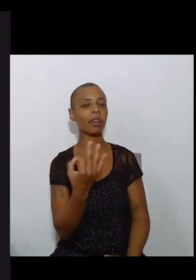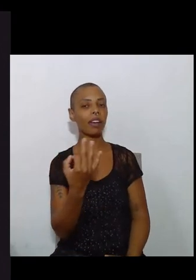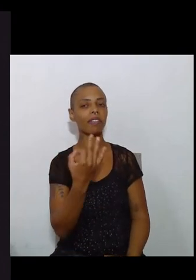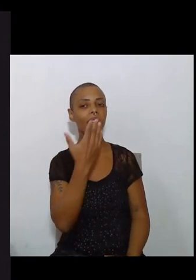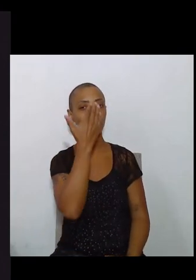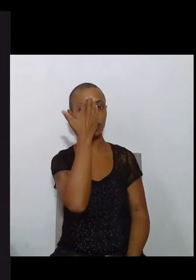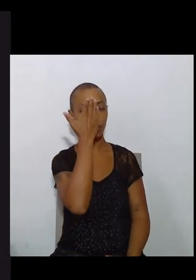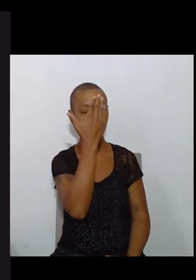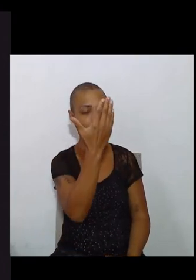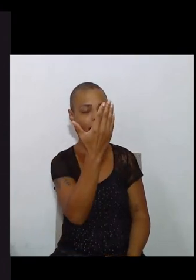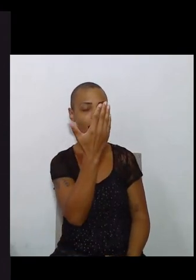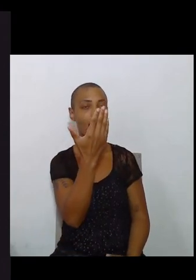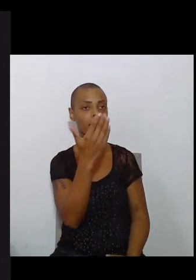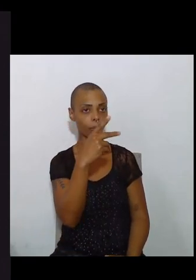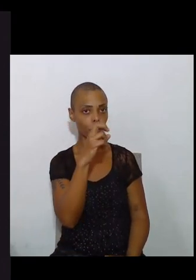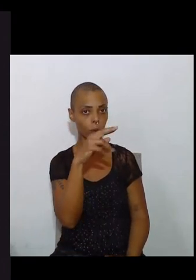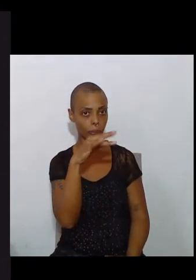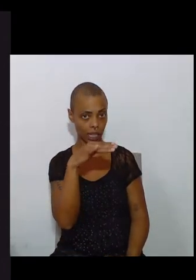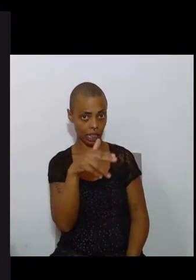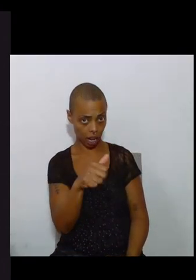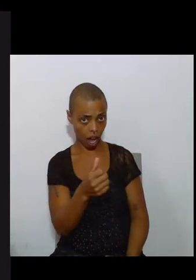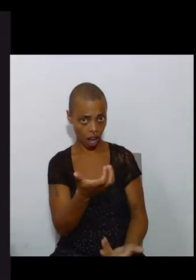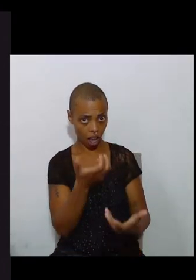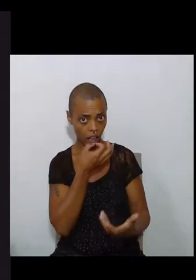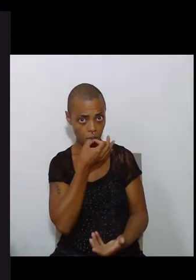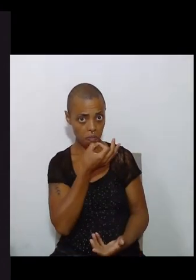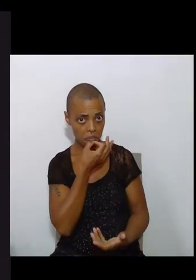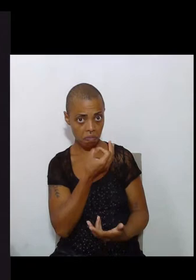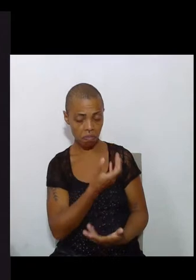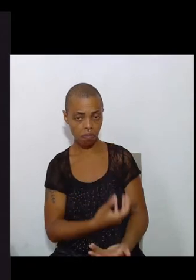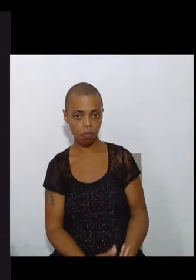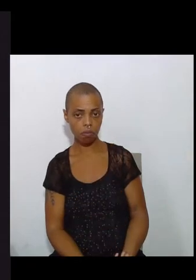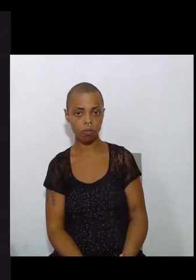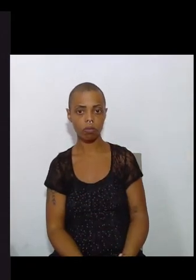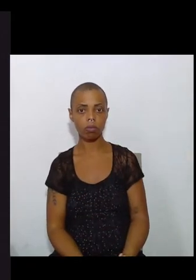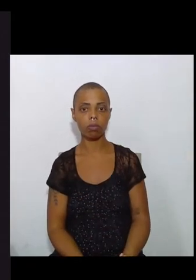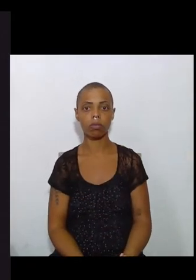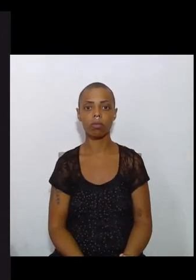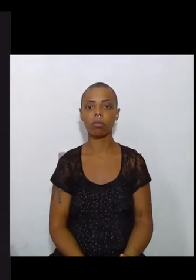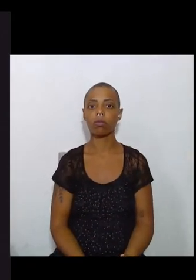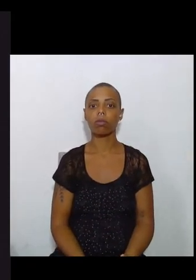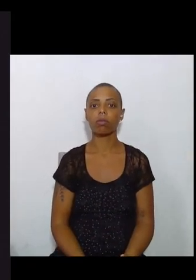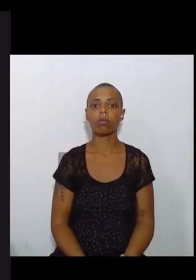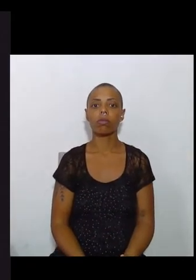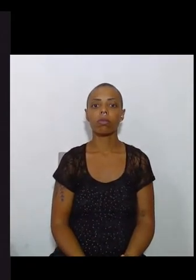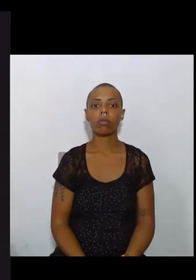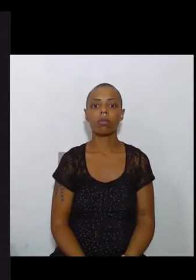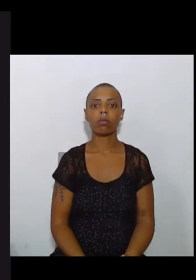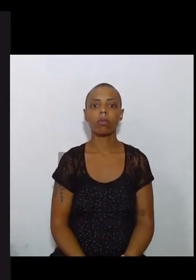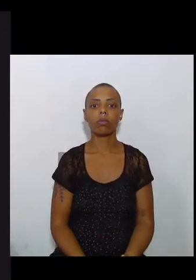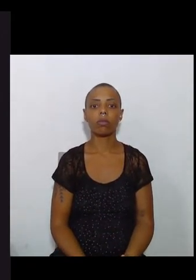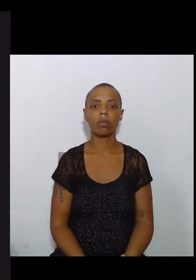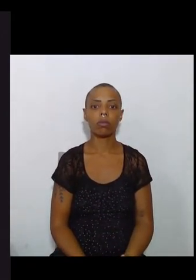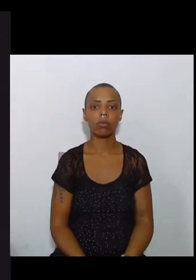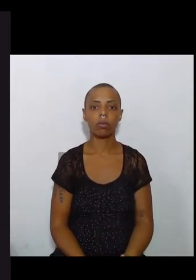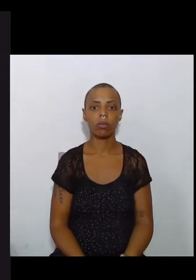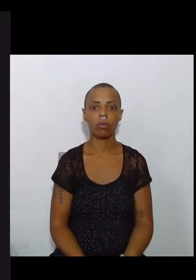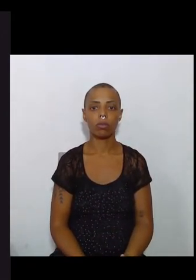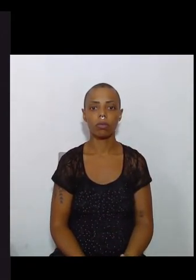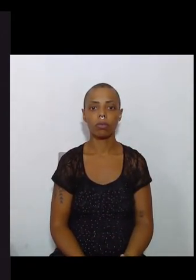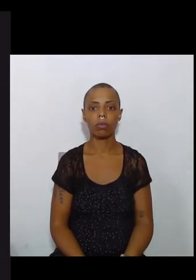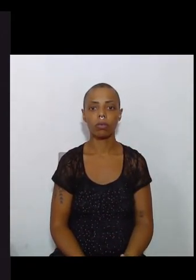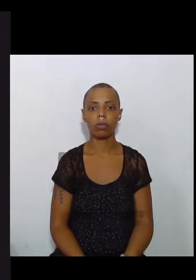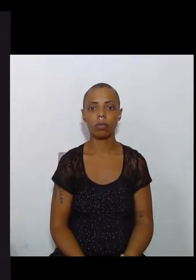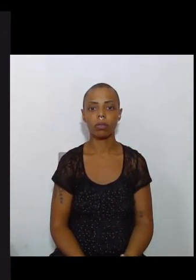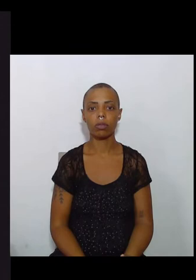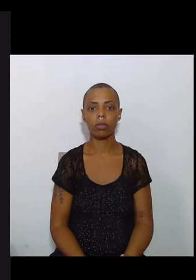now put Mina over to you thank you uh